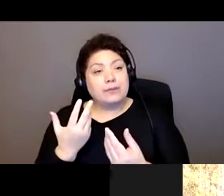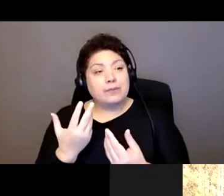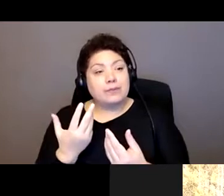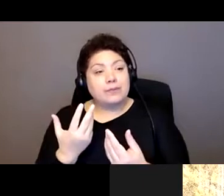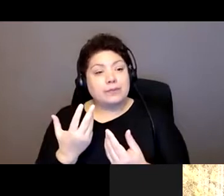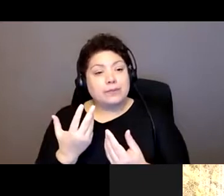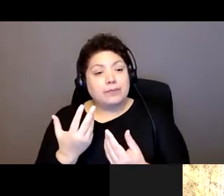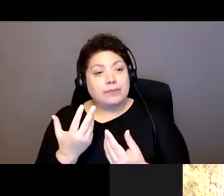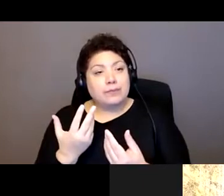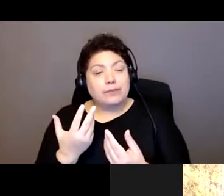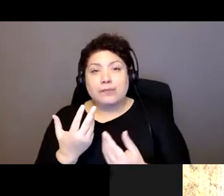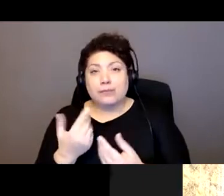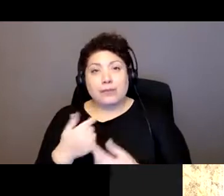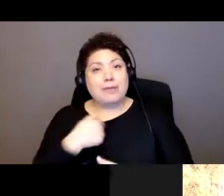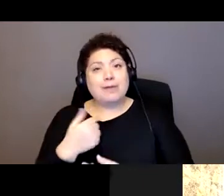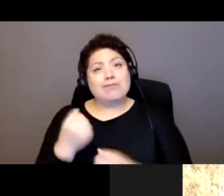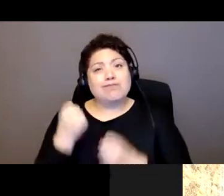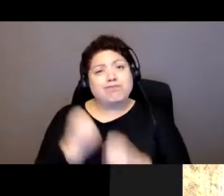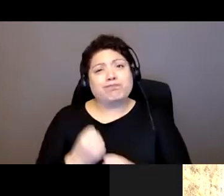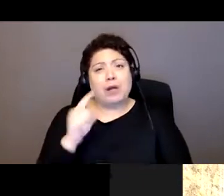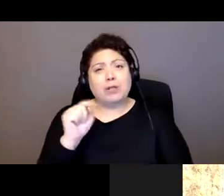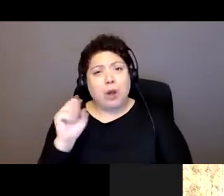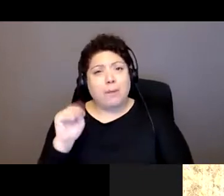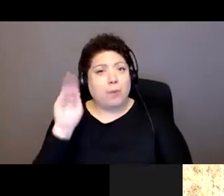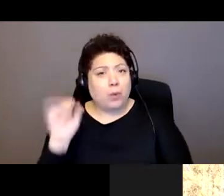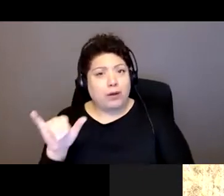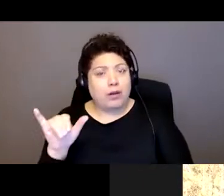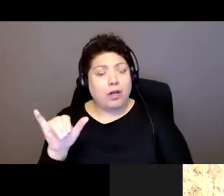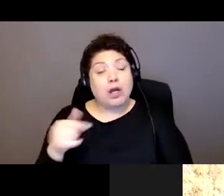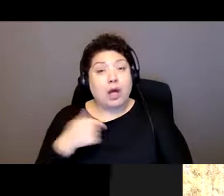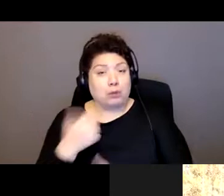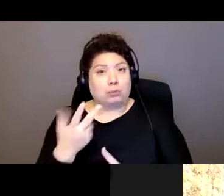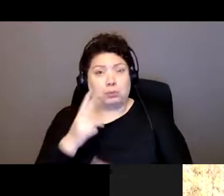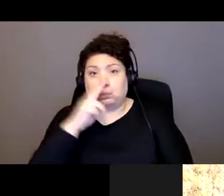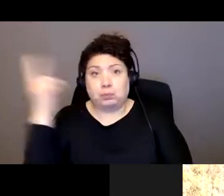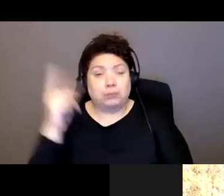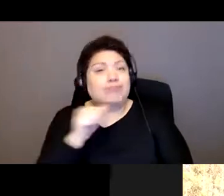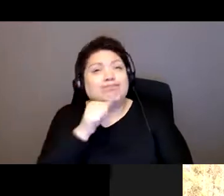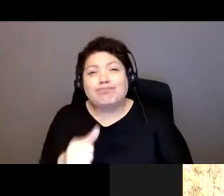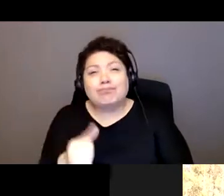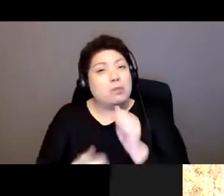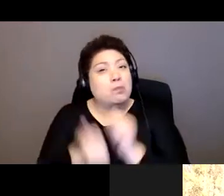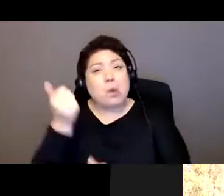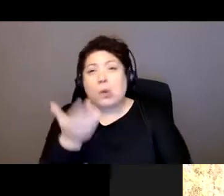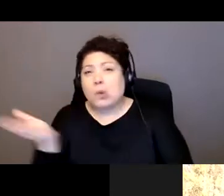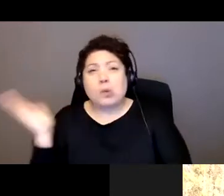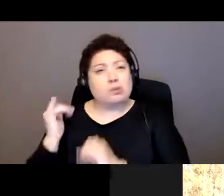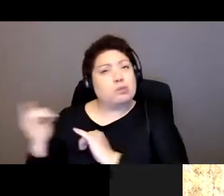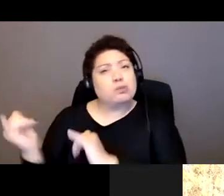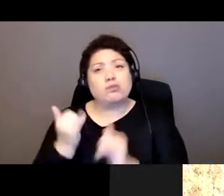it wasn't odd that I was a tomboy, because most people my age that lived there were tomboys. So it wasn't odd. I still fit in.